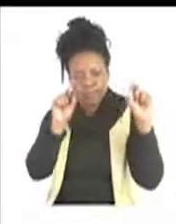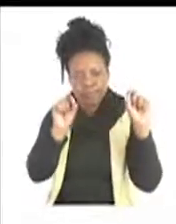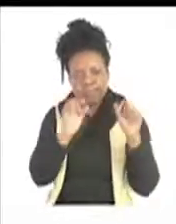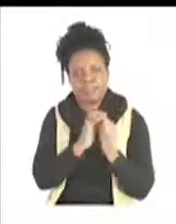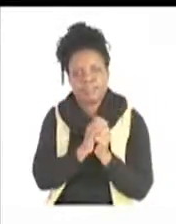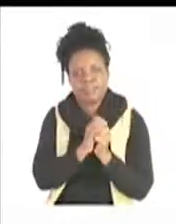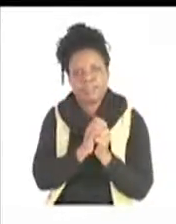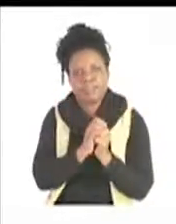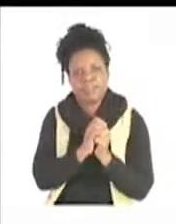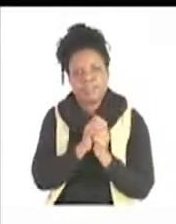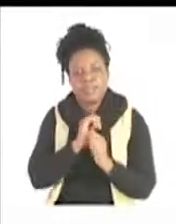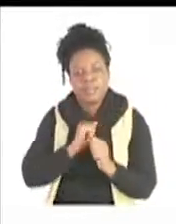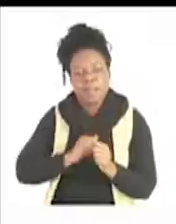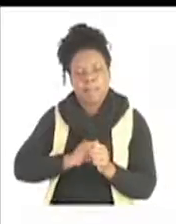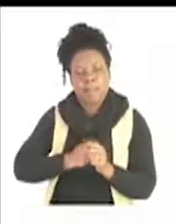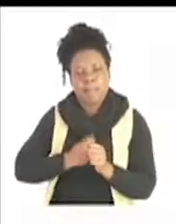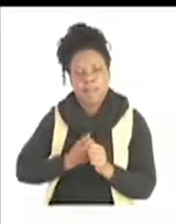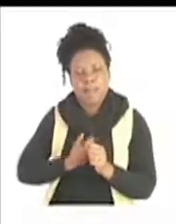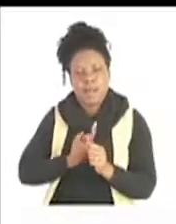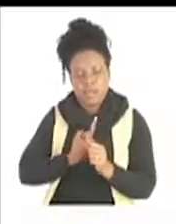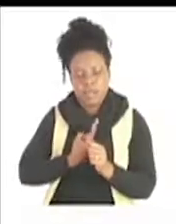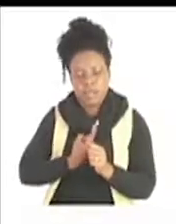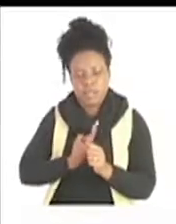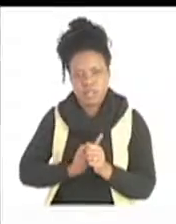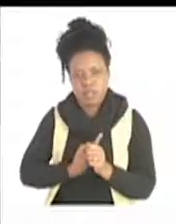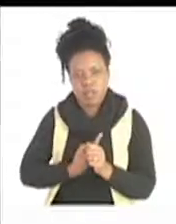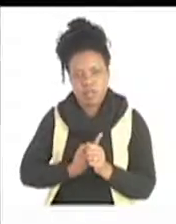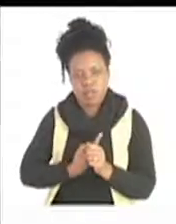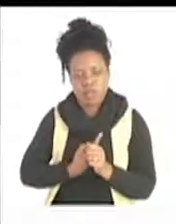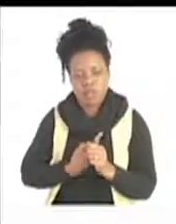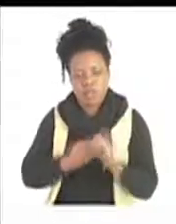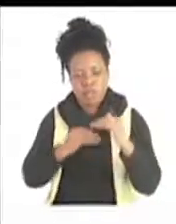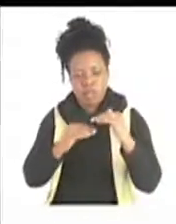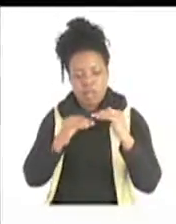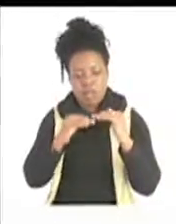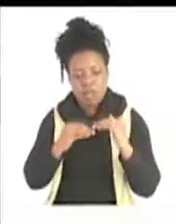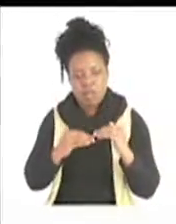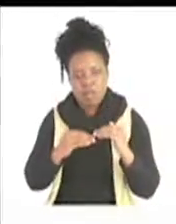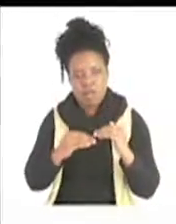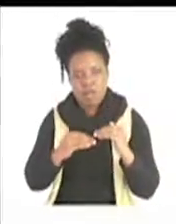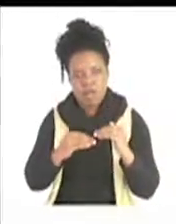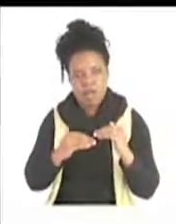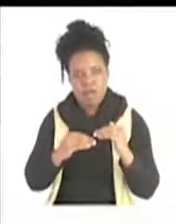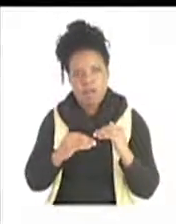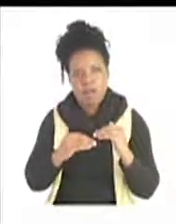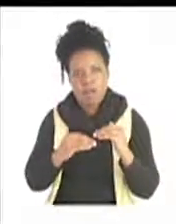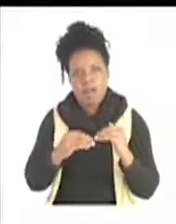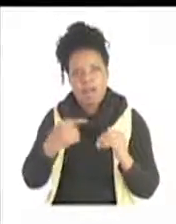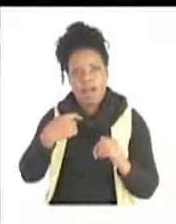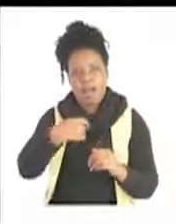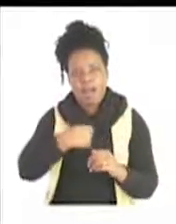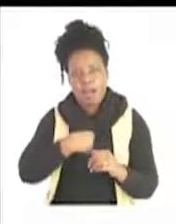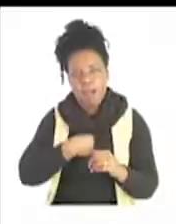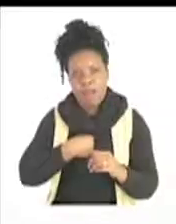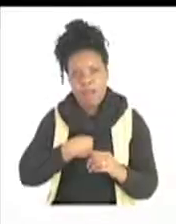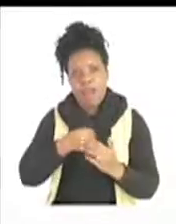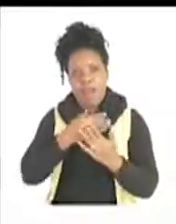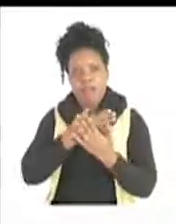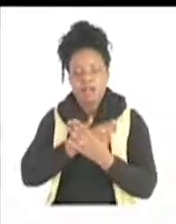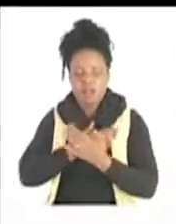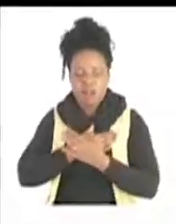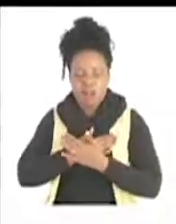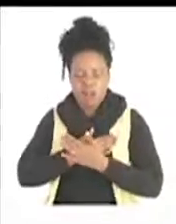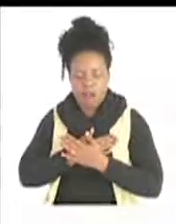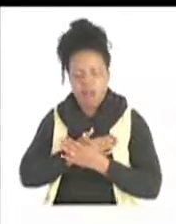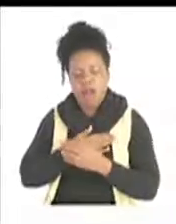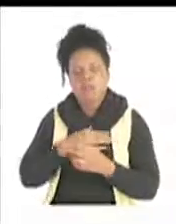personal pronoun that falls under myself. I have given you the example, and